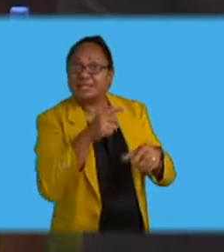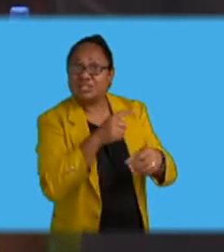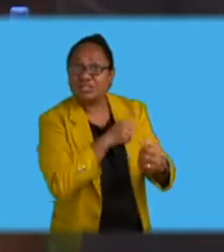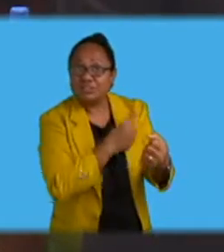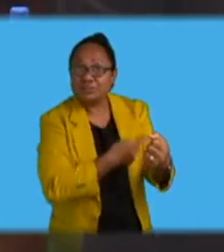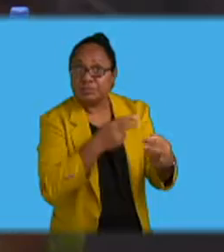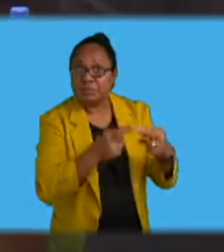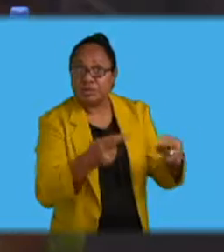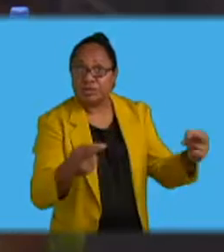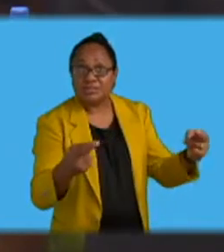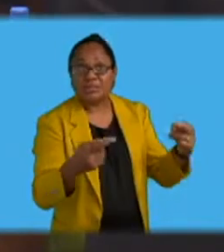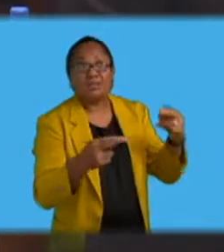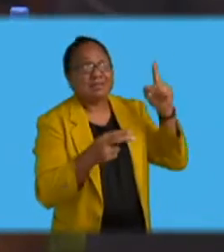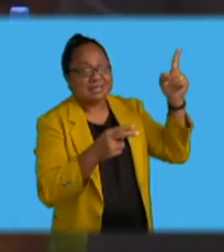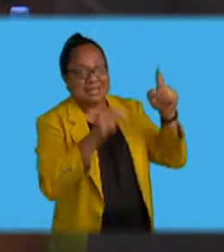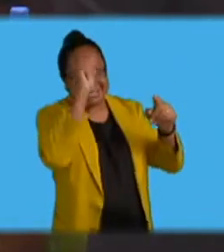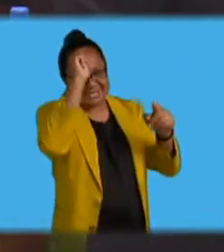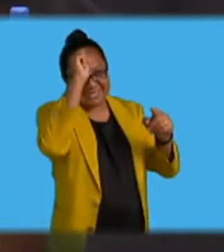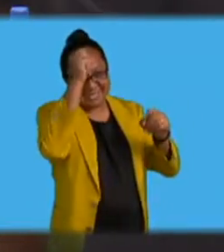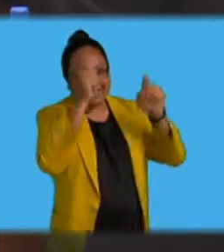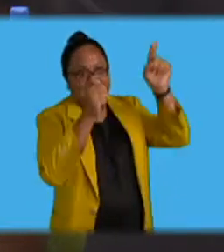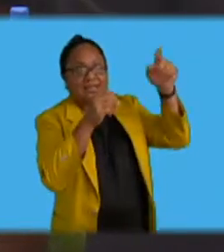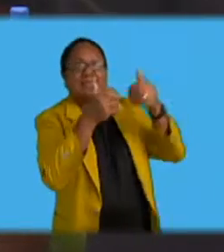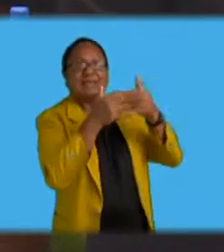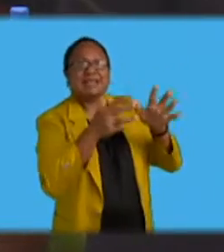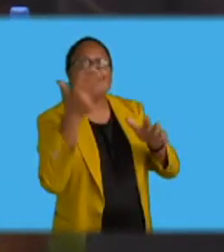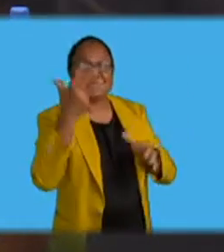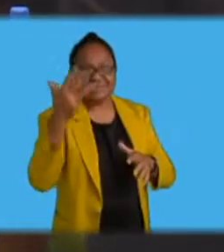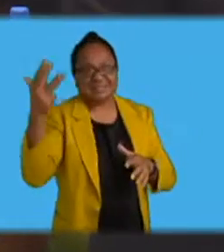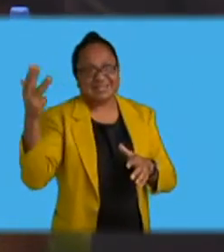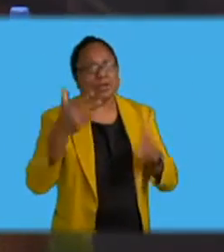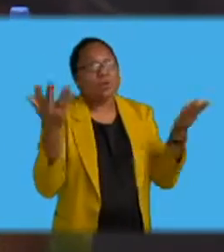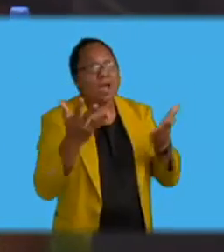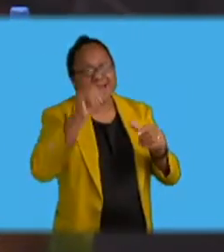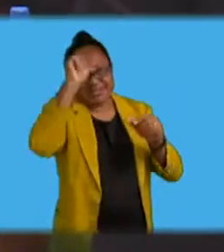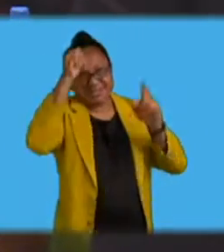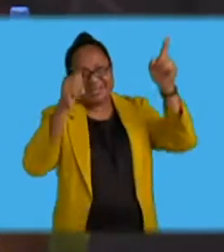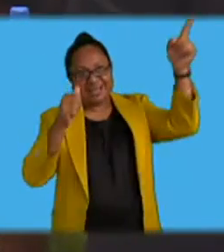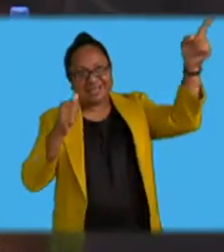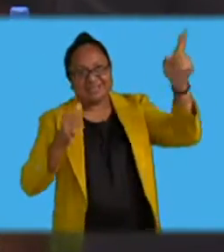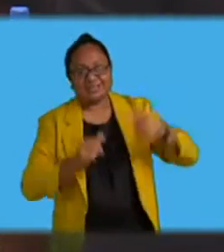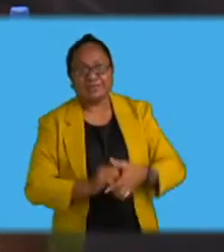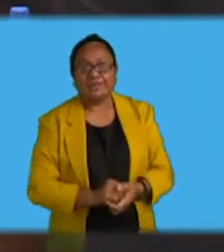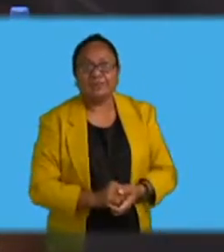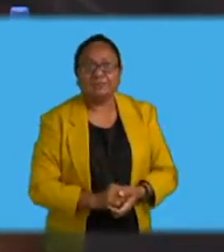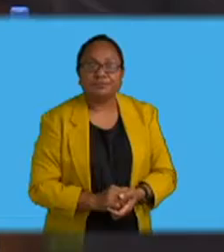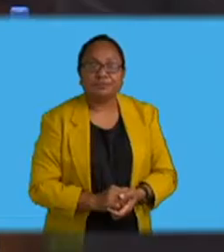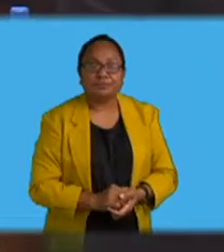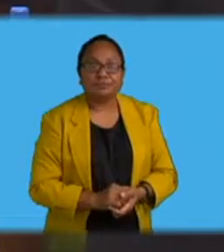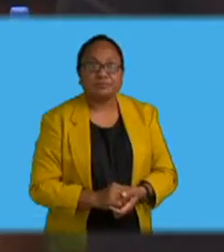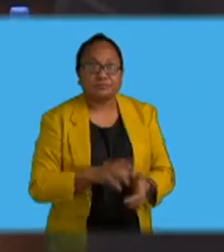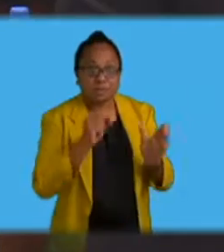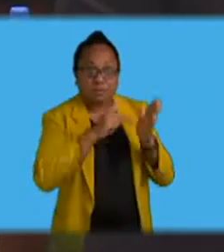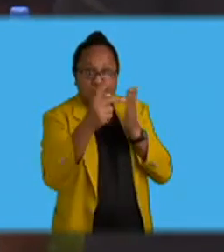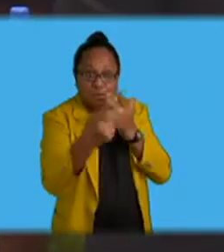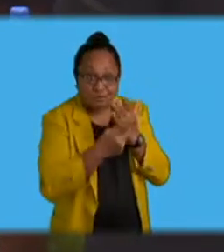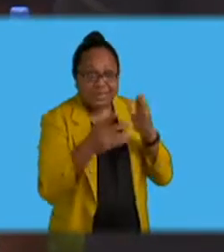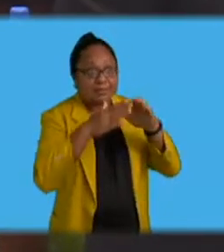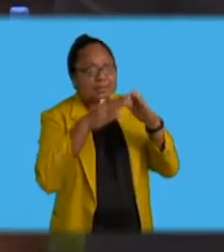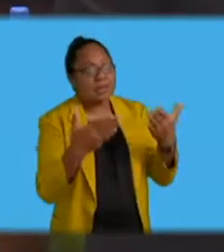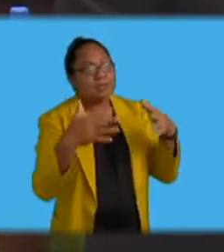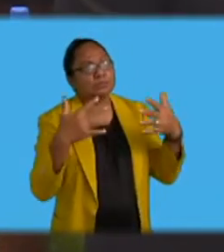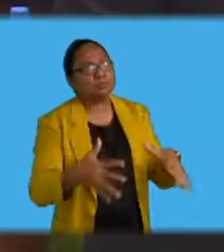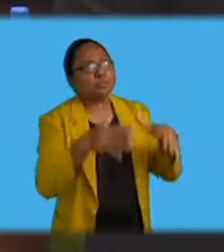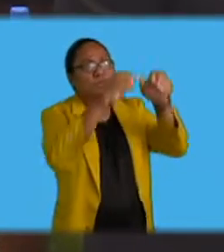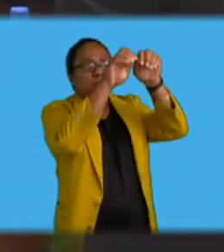India, which started in 1999 in India as an annual written exam. The project now stretches across all